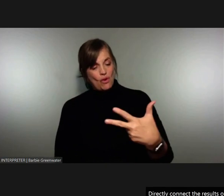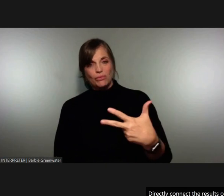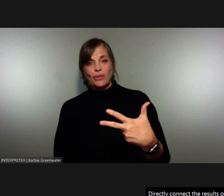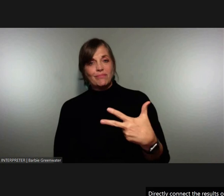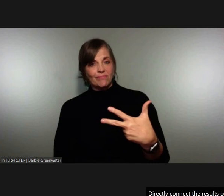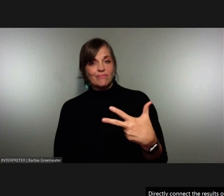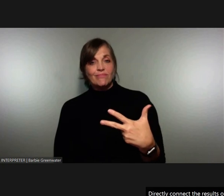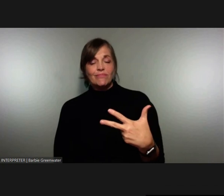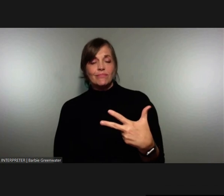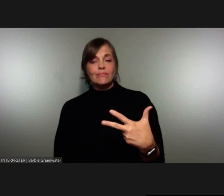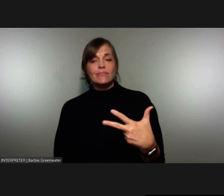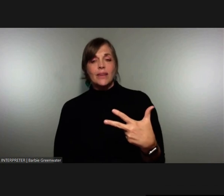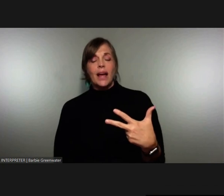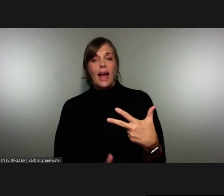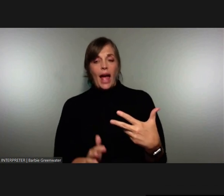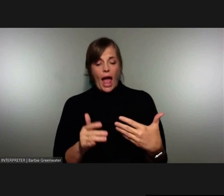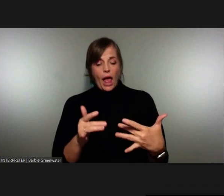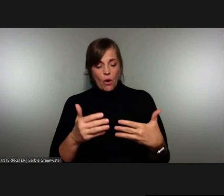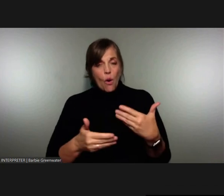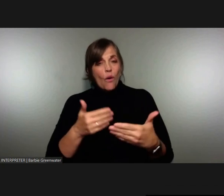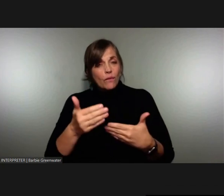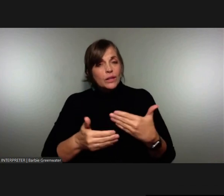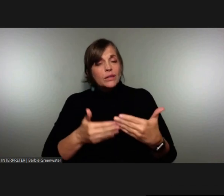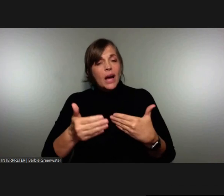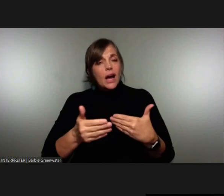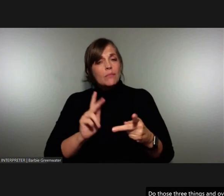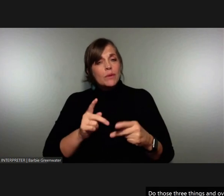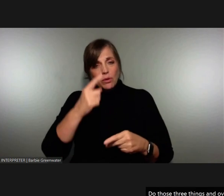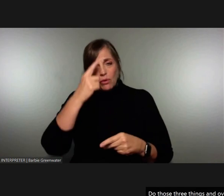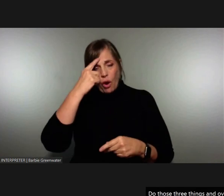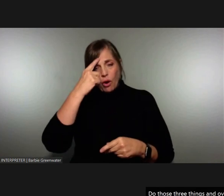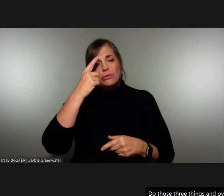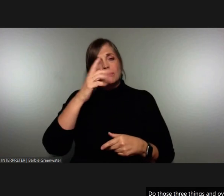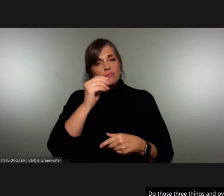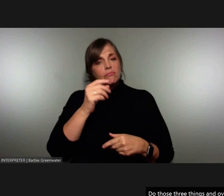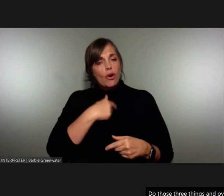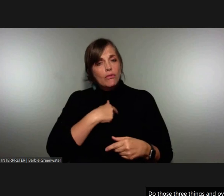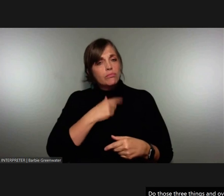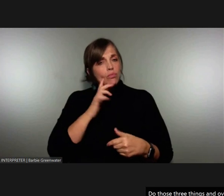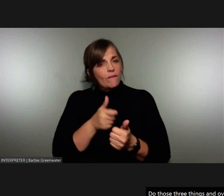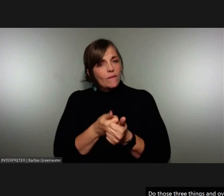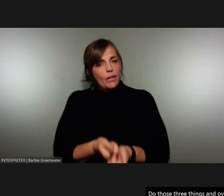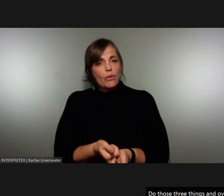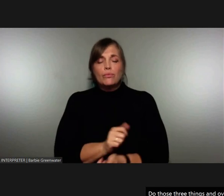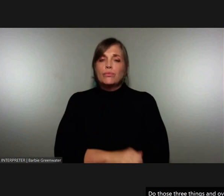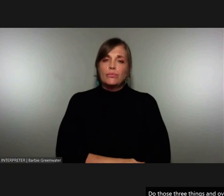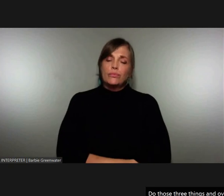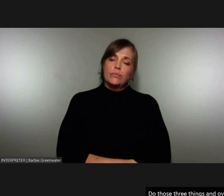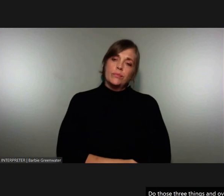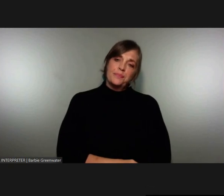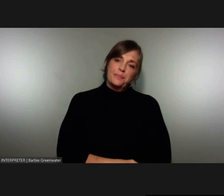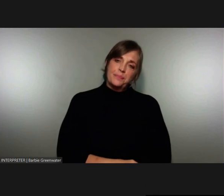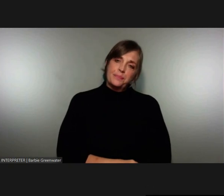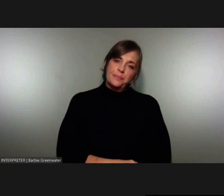time, people's hearts and minds will follow. All right.